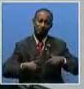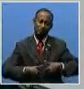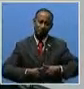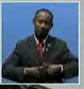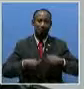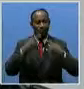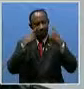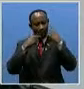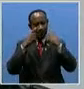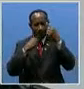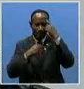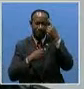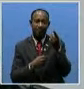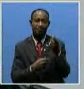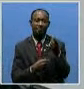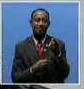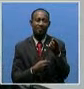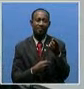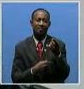for.